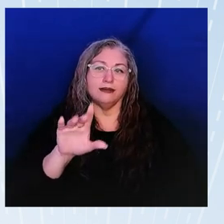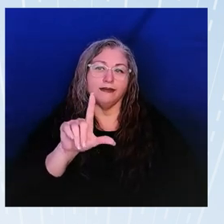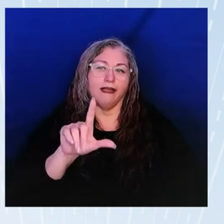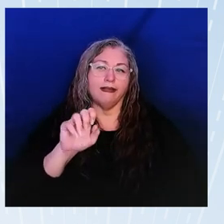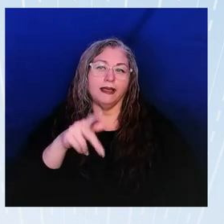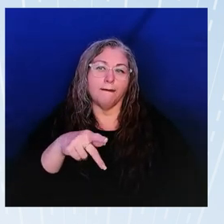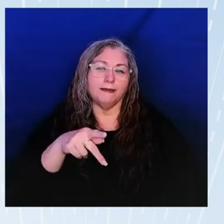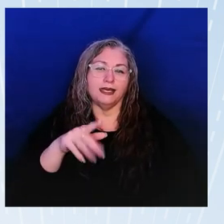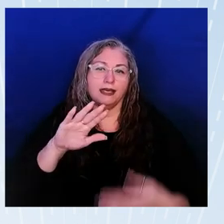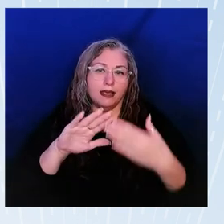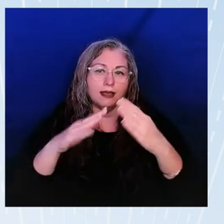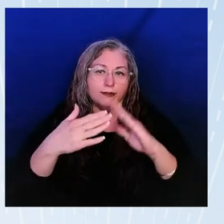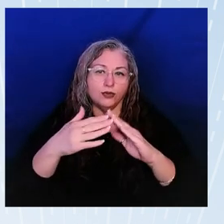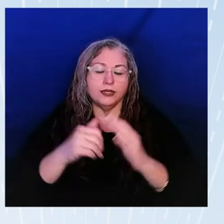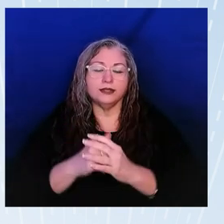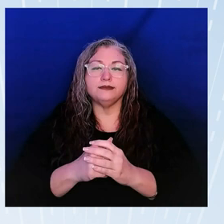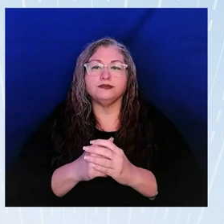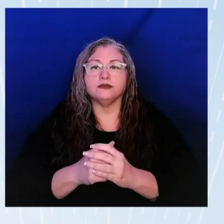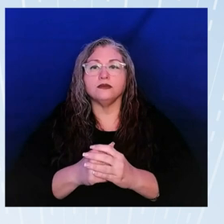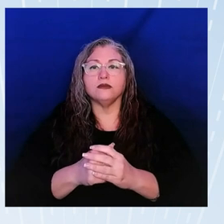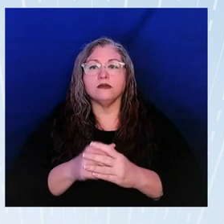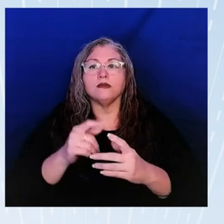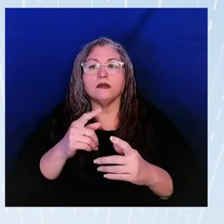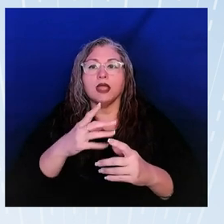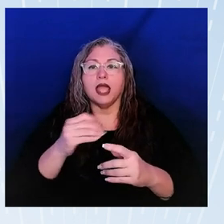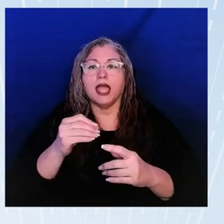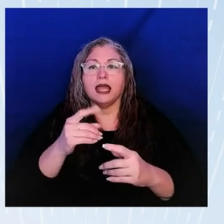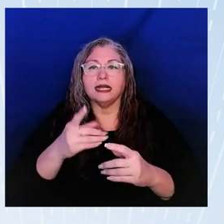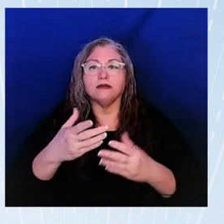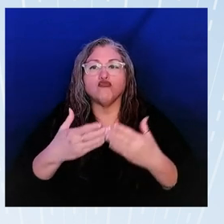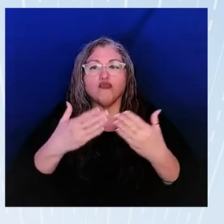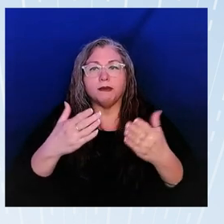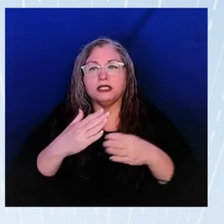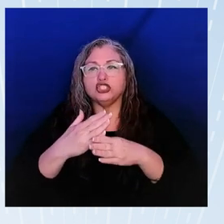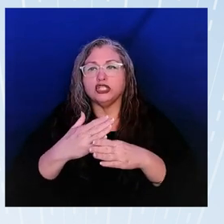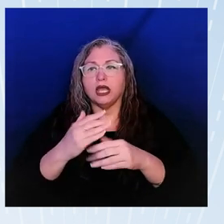English proficient communities, and shared recommendations based